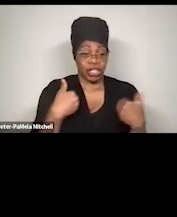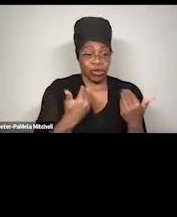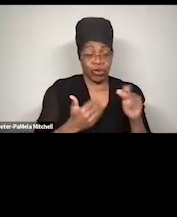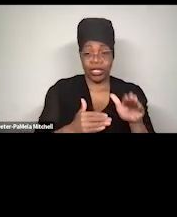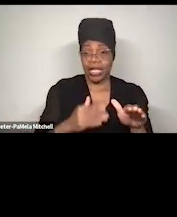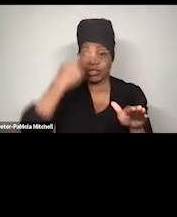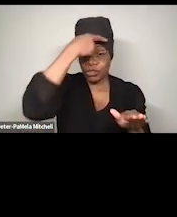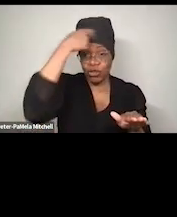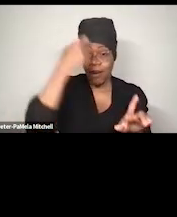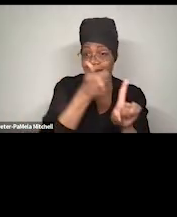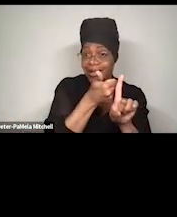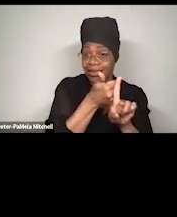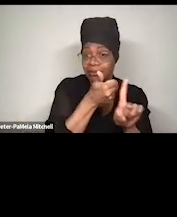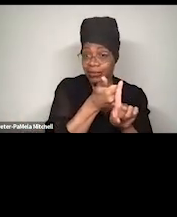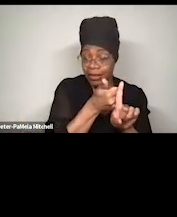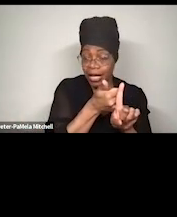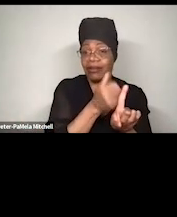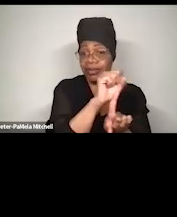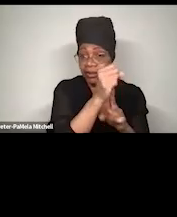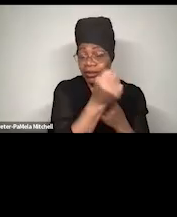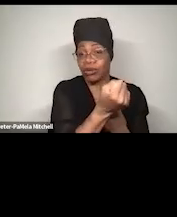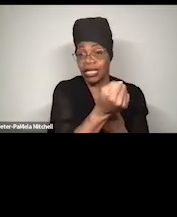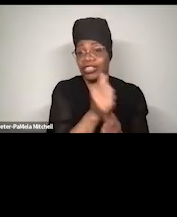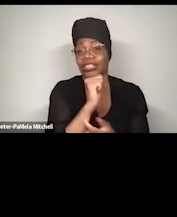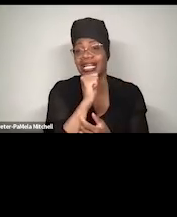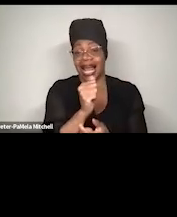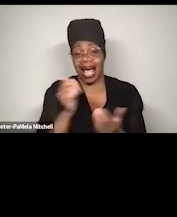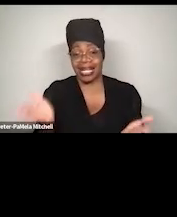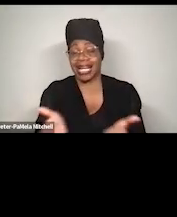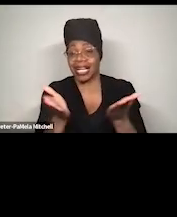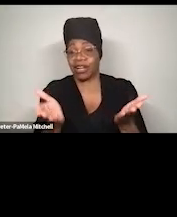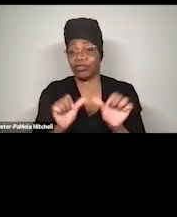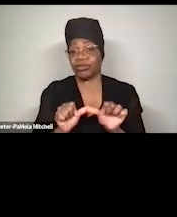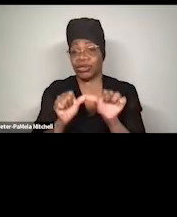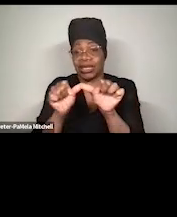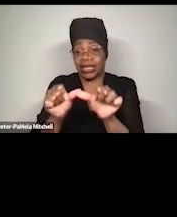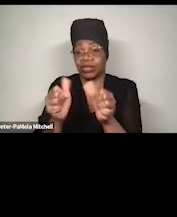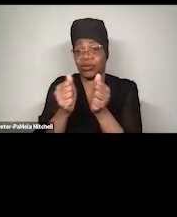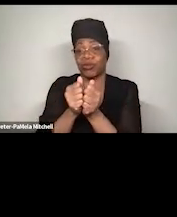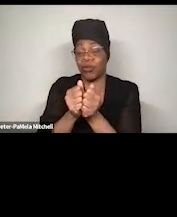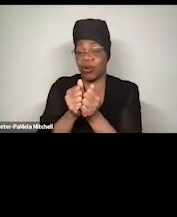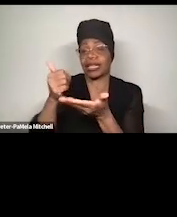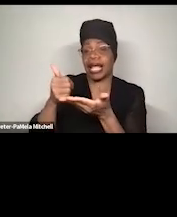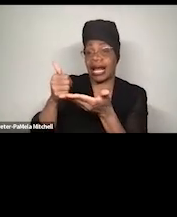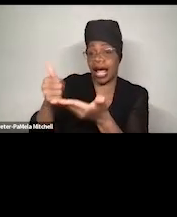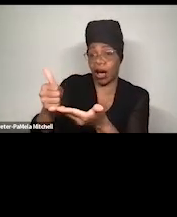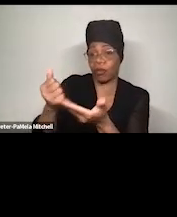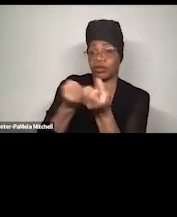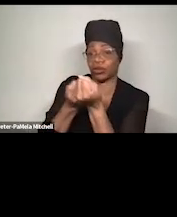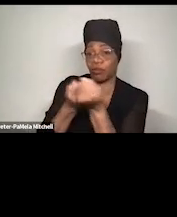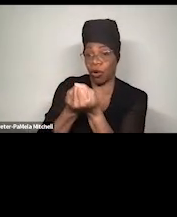traumatic in themselves and not encouraging of continued help and support. So treatment